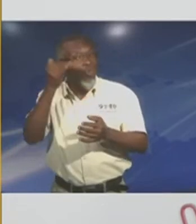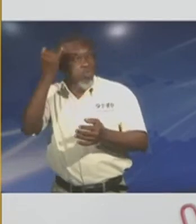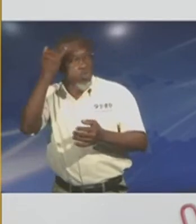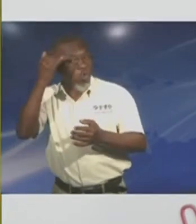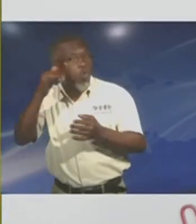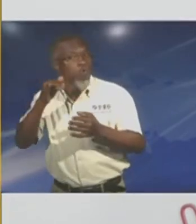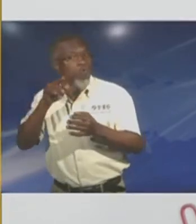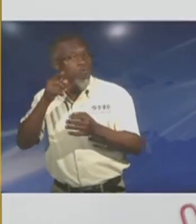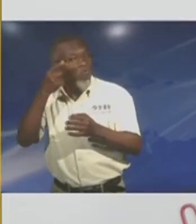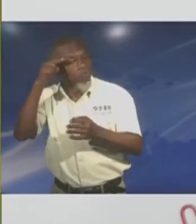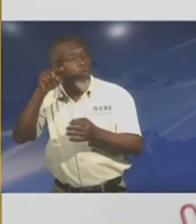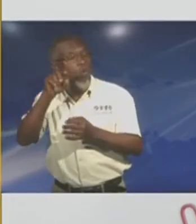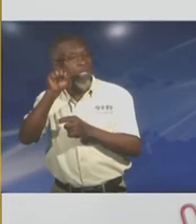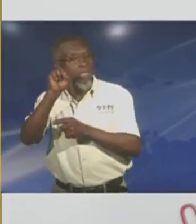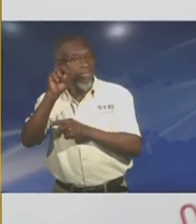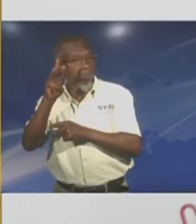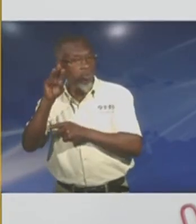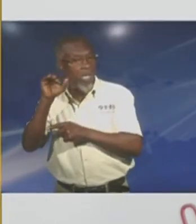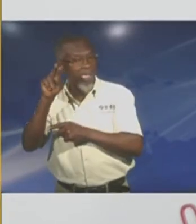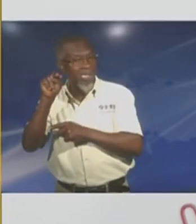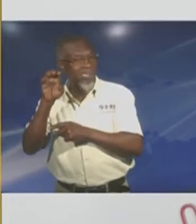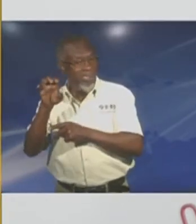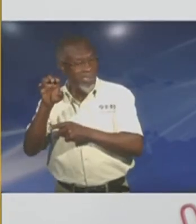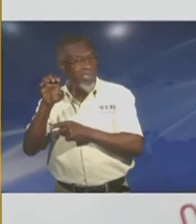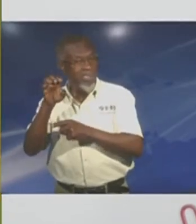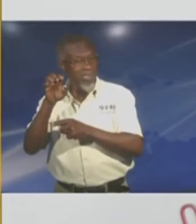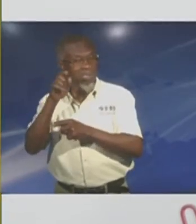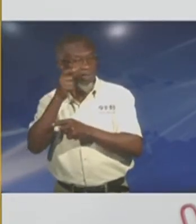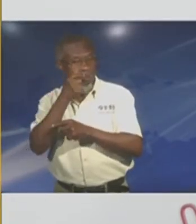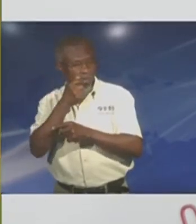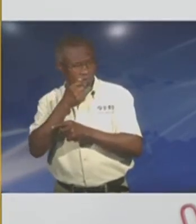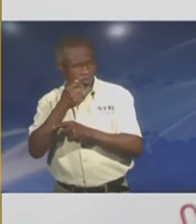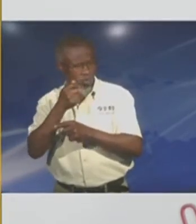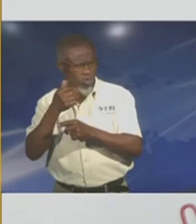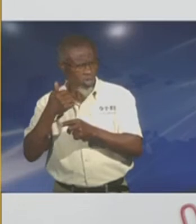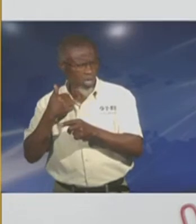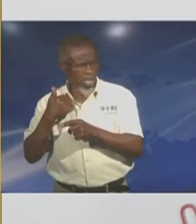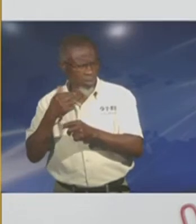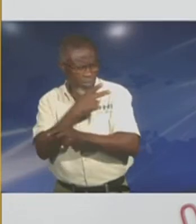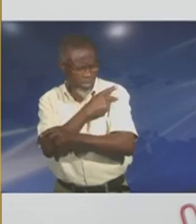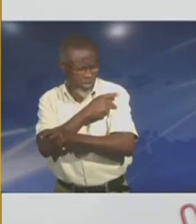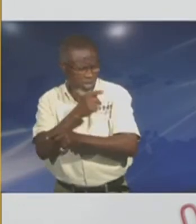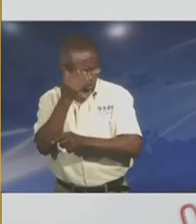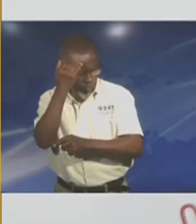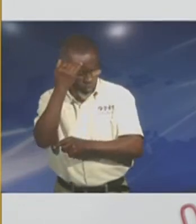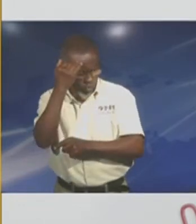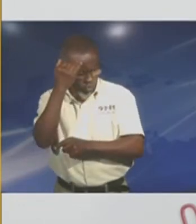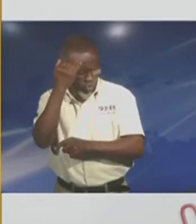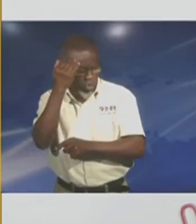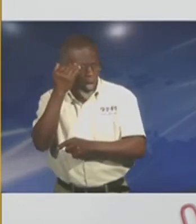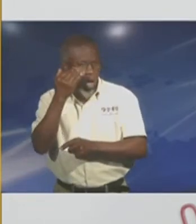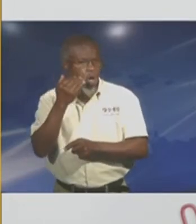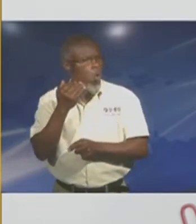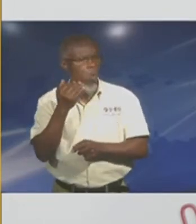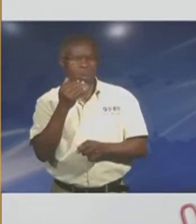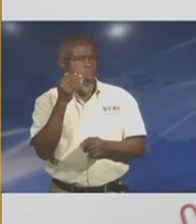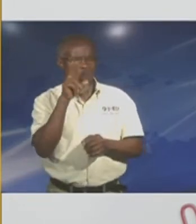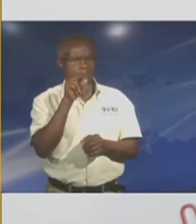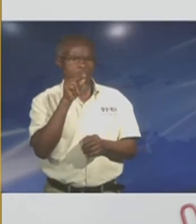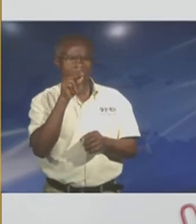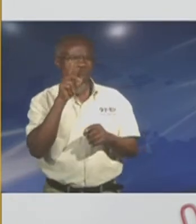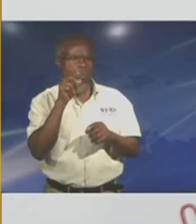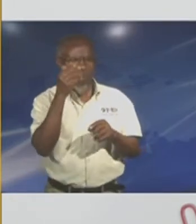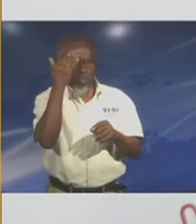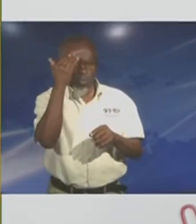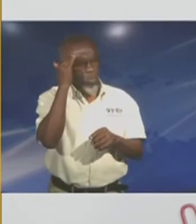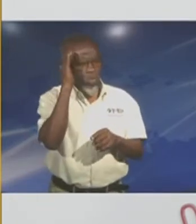now? Okay, no, active cases, no, we wouldn't know that. There is data that is available and can be compiled and shared on the number of cases that